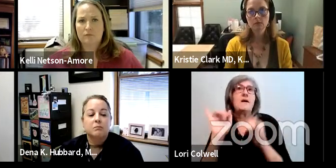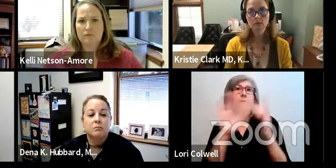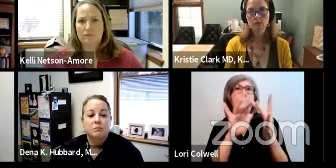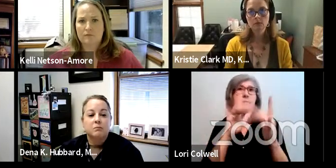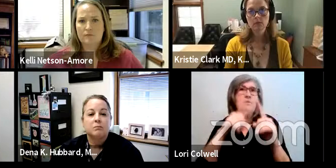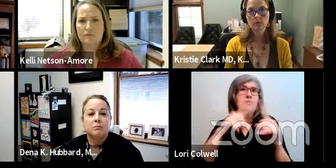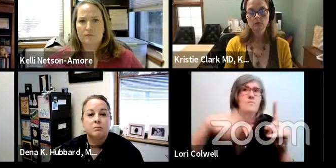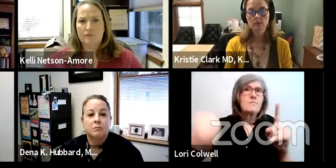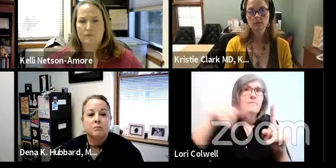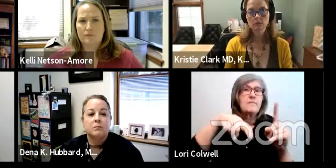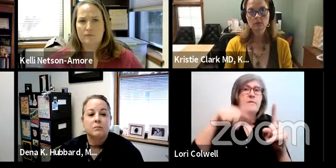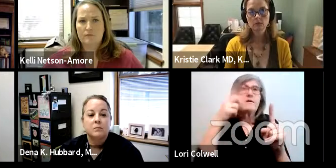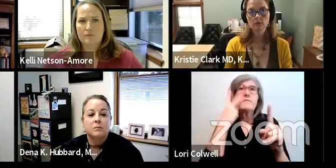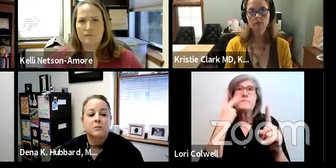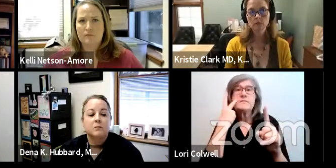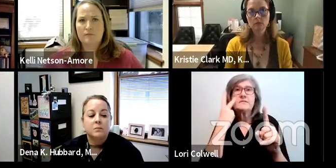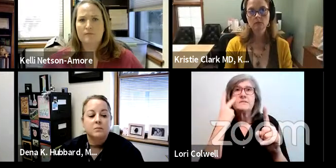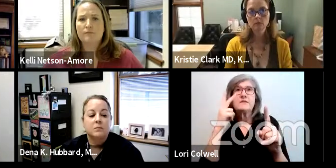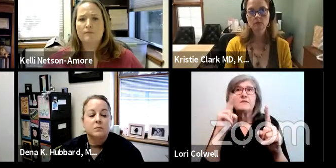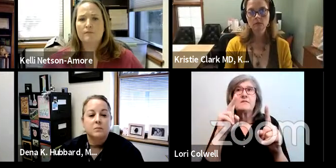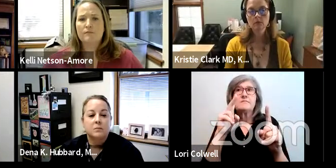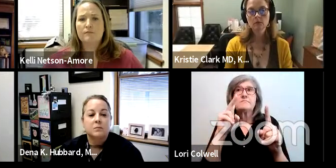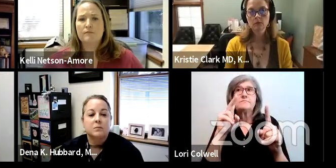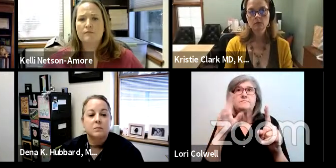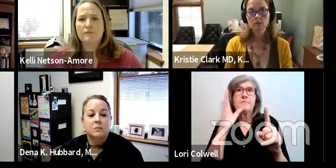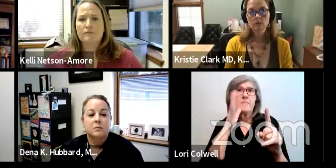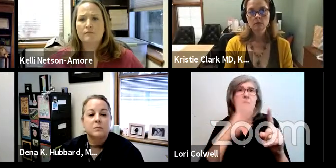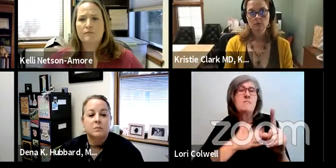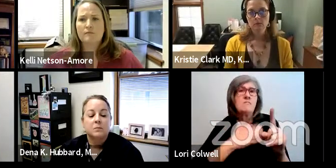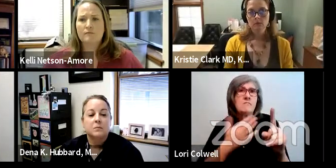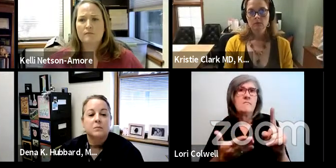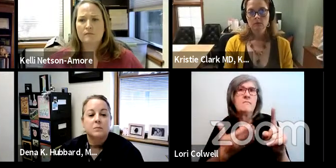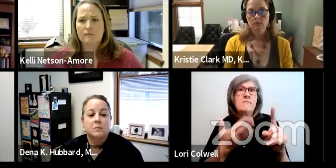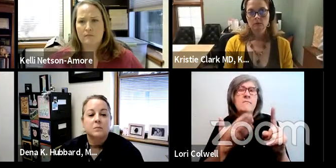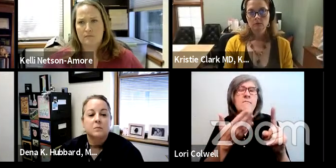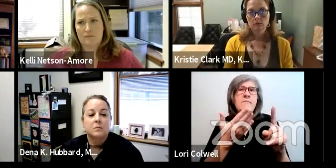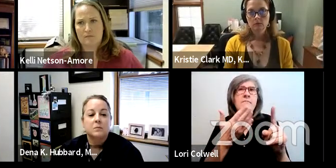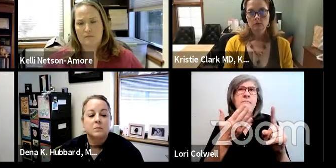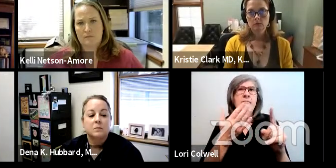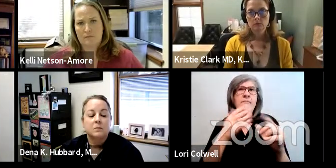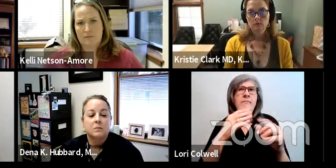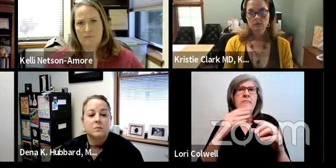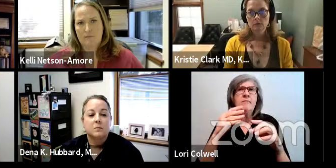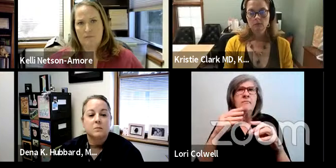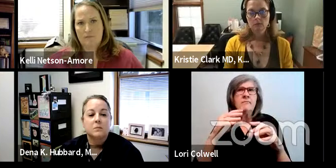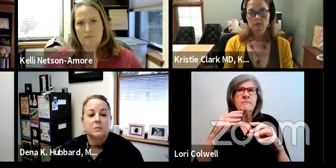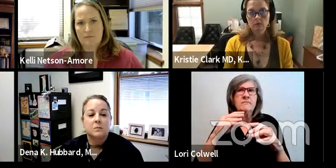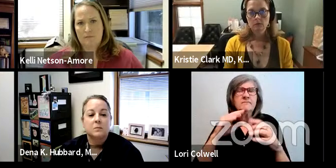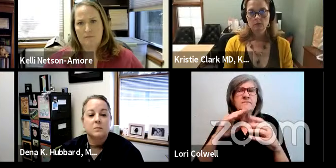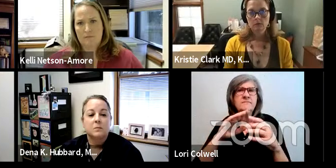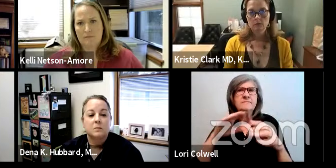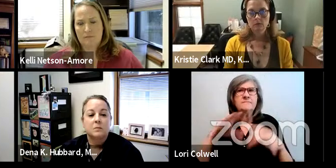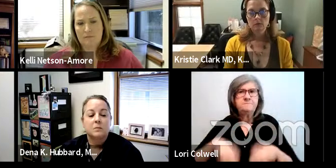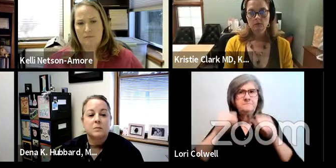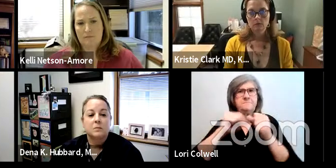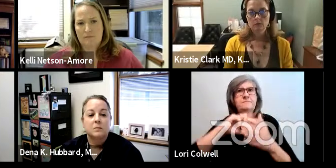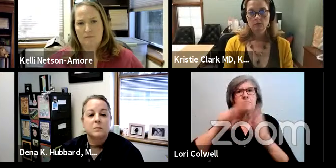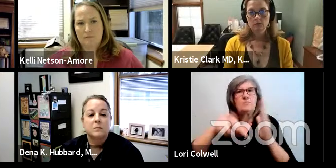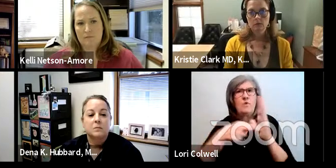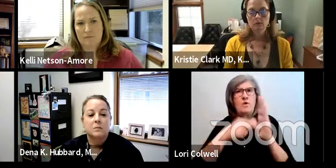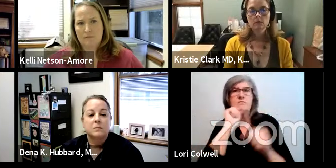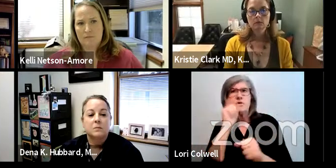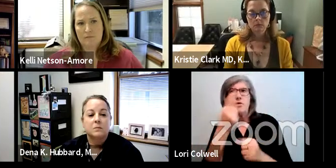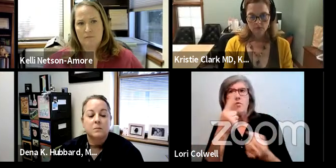there and see if maybe they'd even be willing to play a role, because it wasn't just the docs